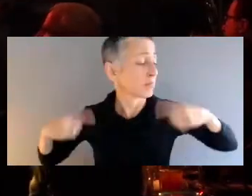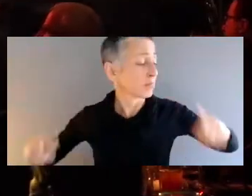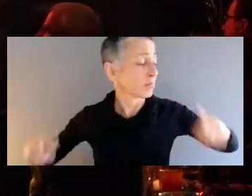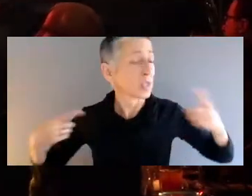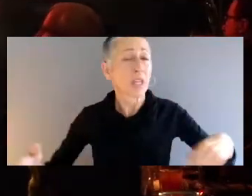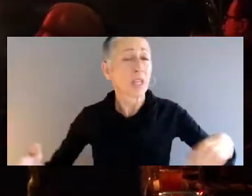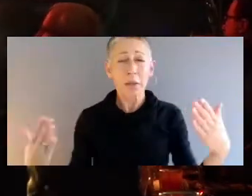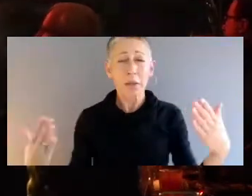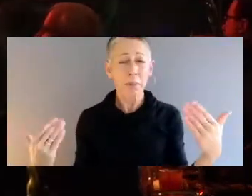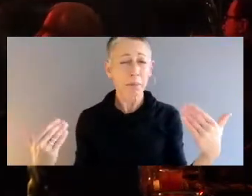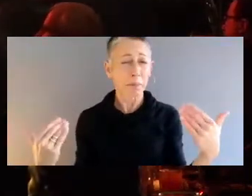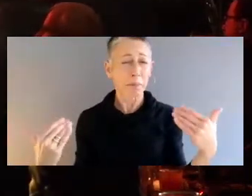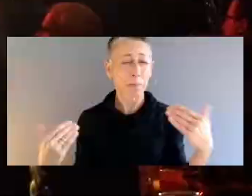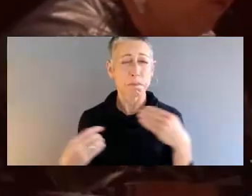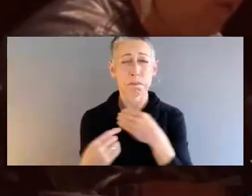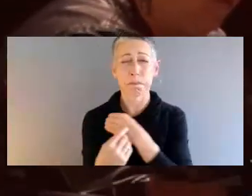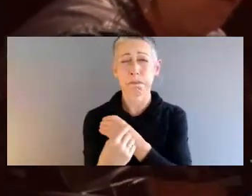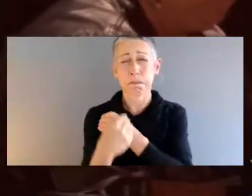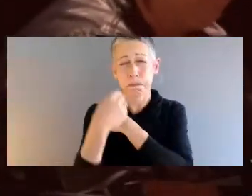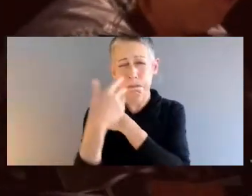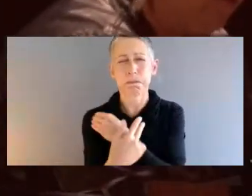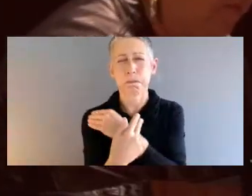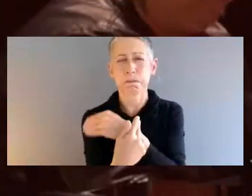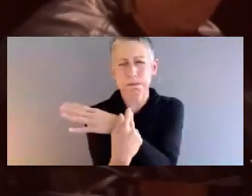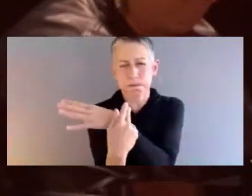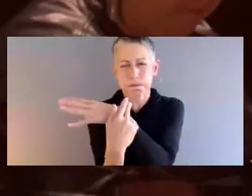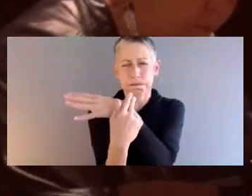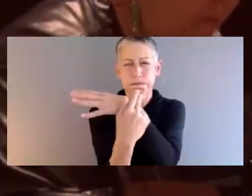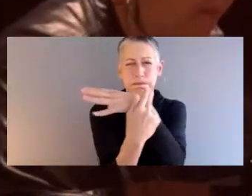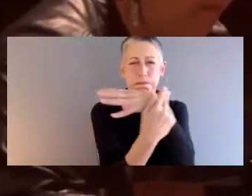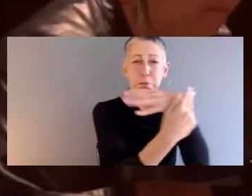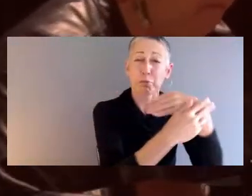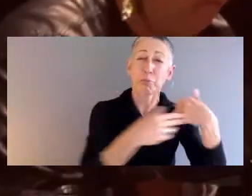Grinding pavement to dust till it shakes your